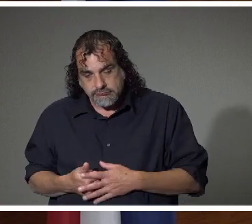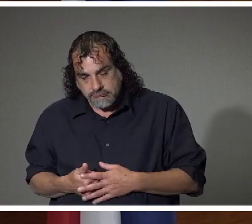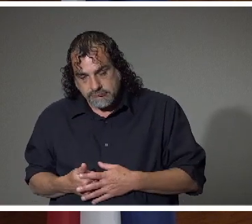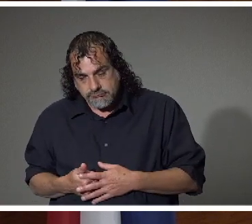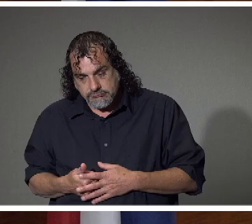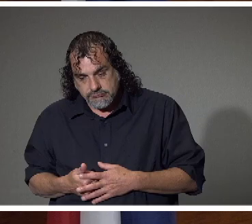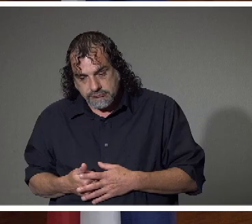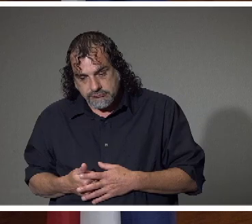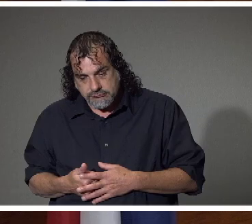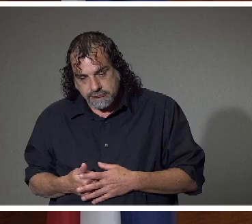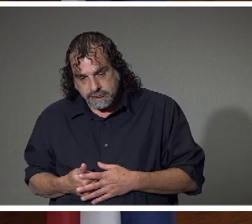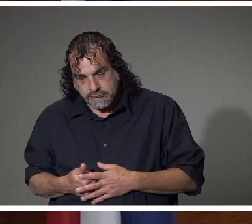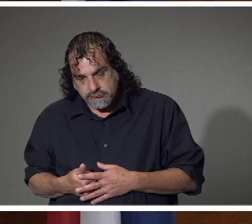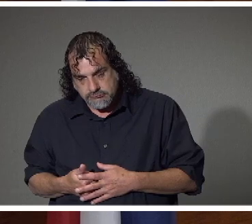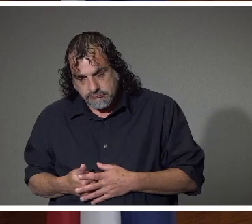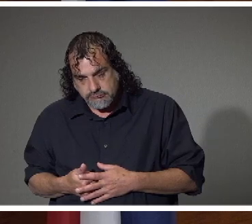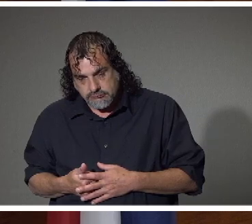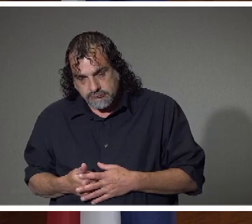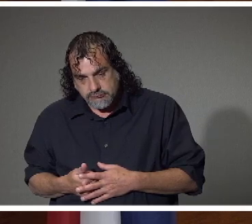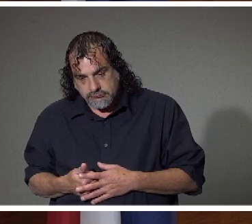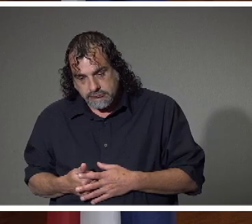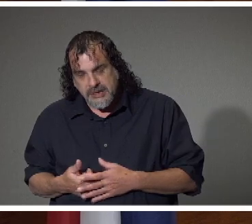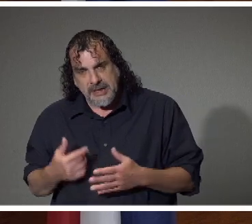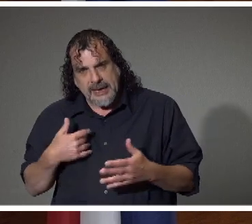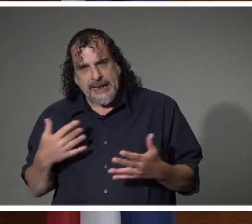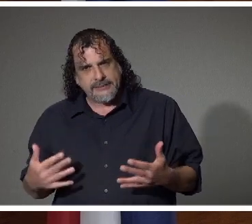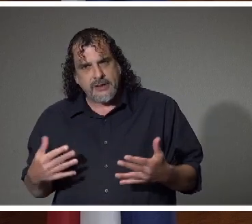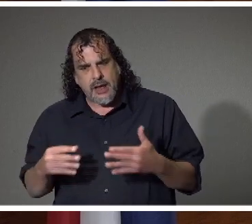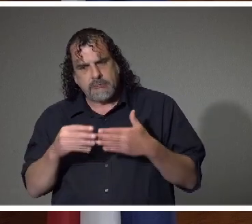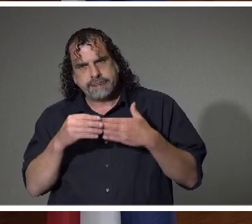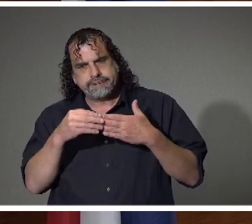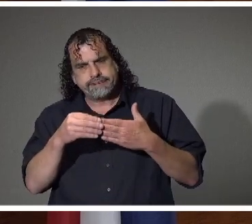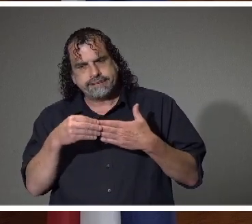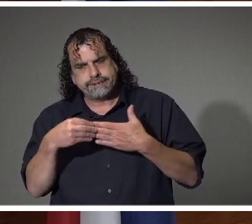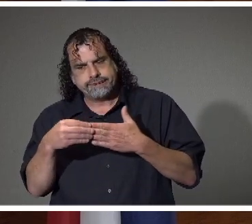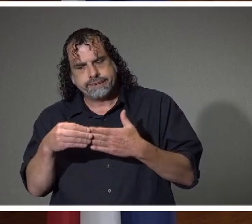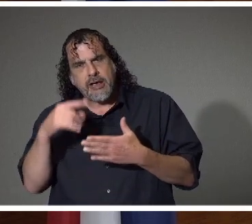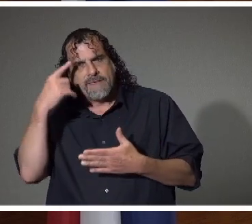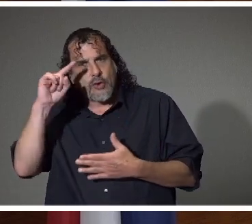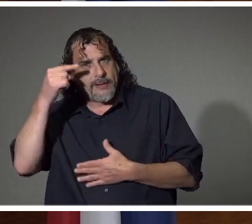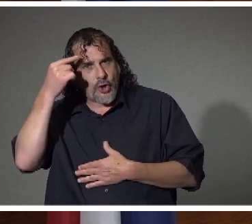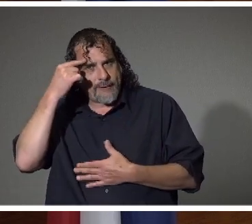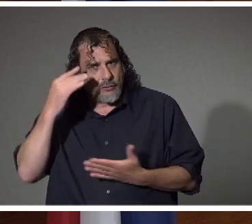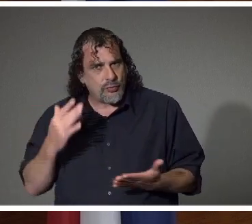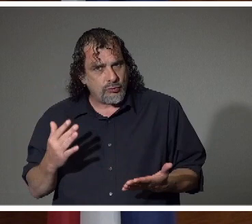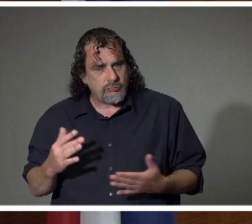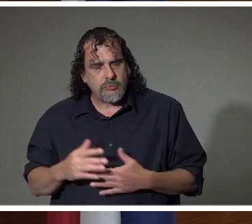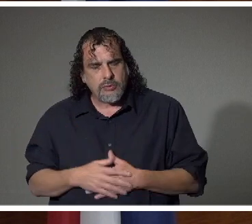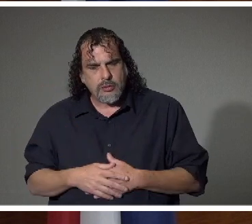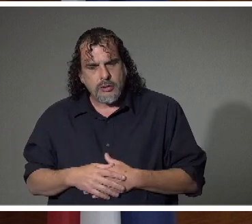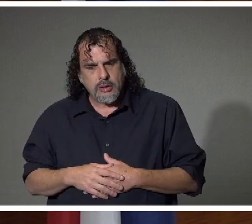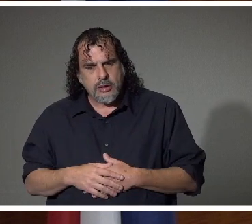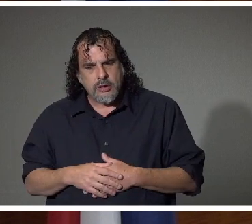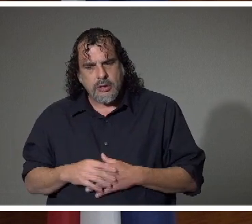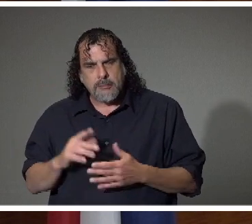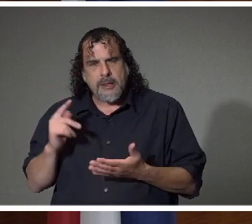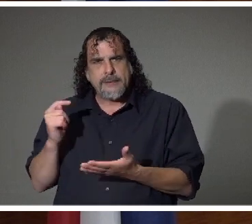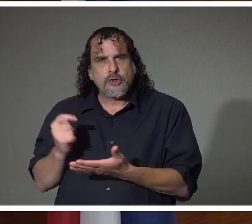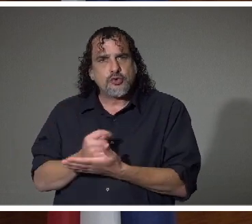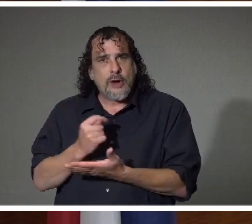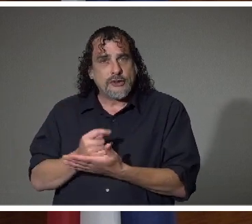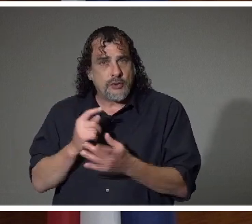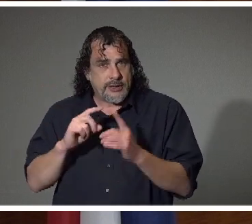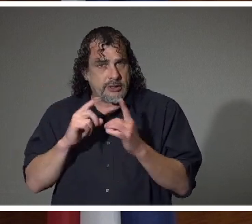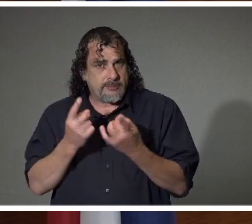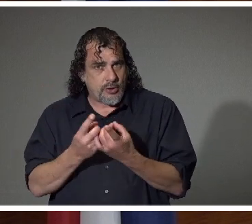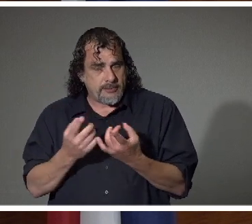it provides for a lot of latitude for the governors. But what has been asked of the Treasury Department, this